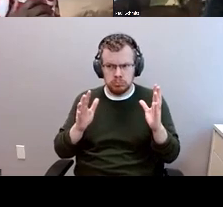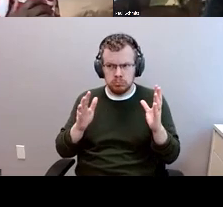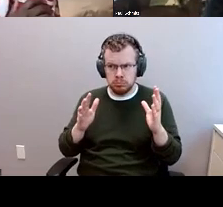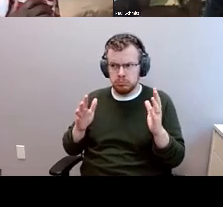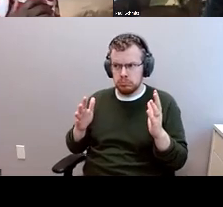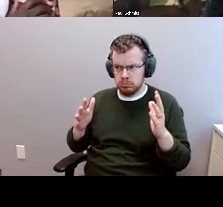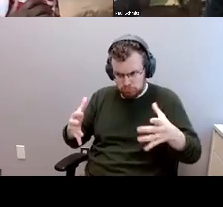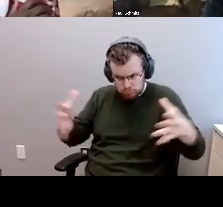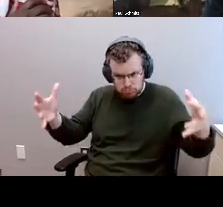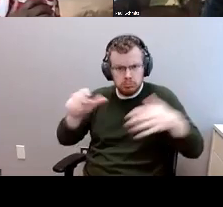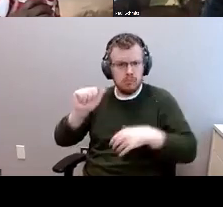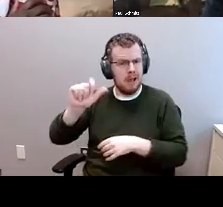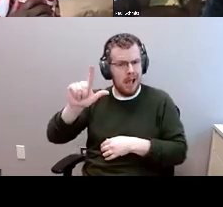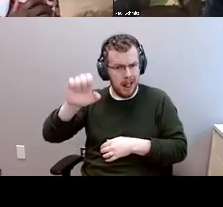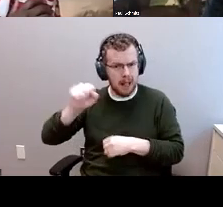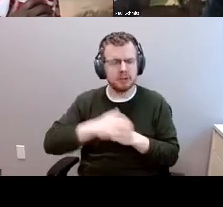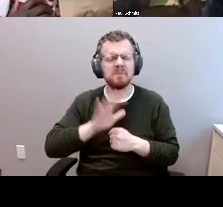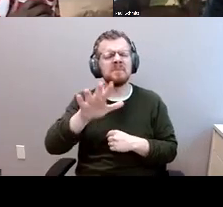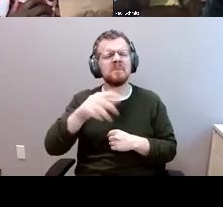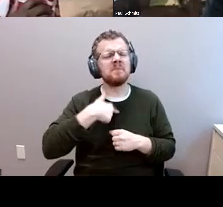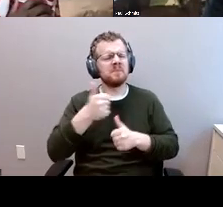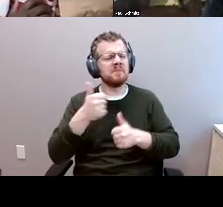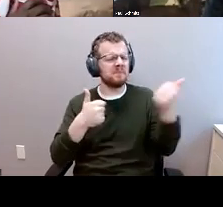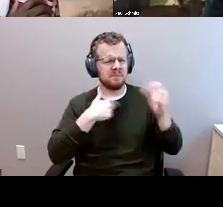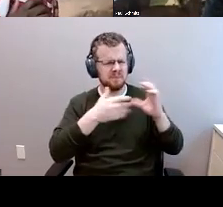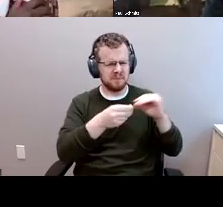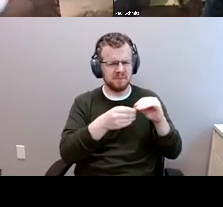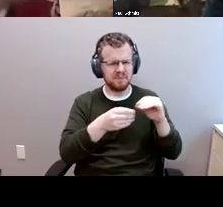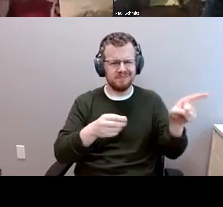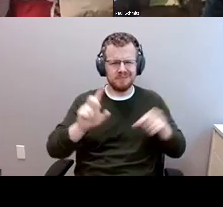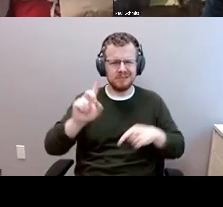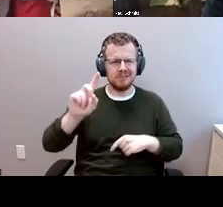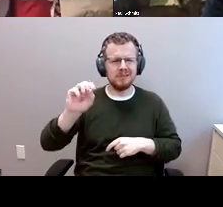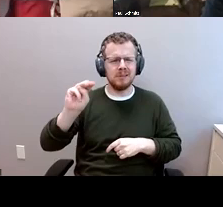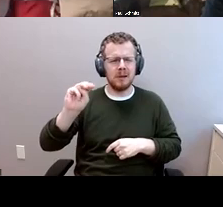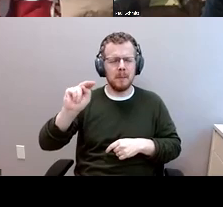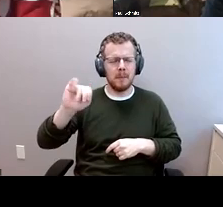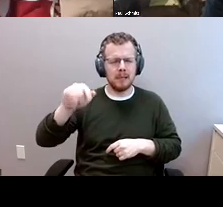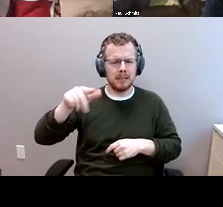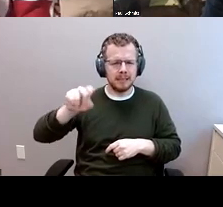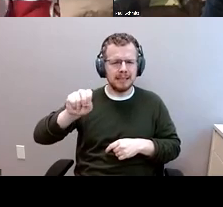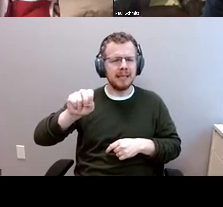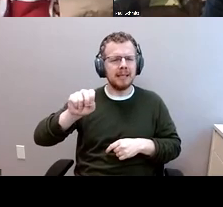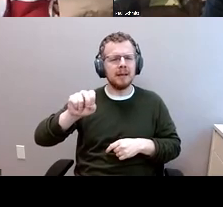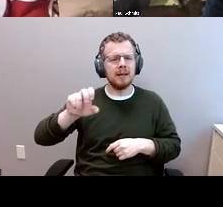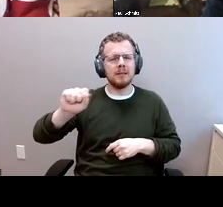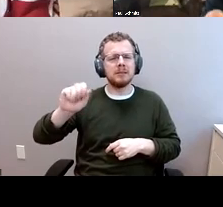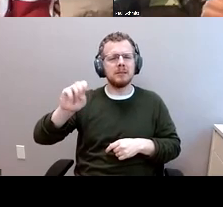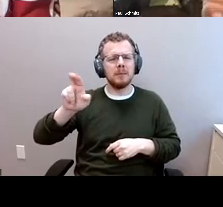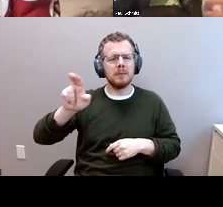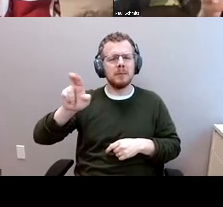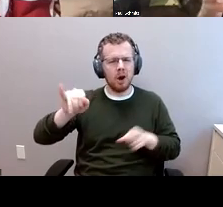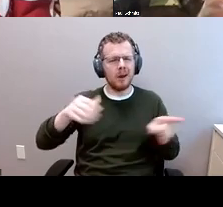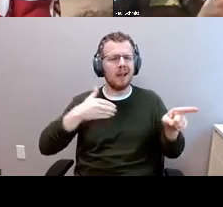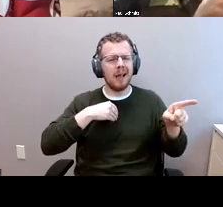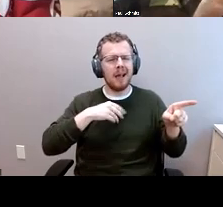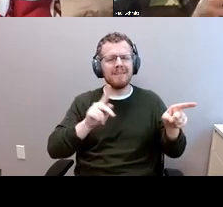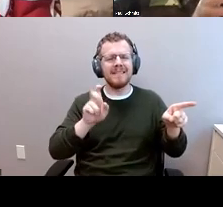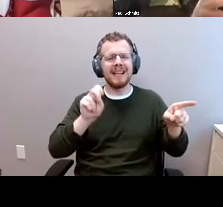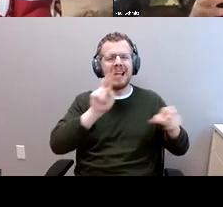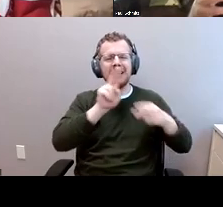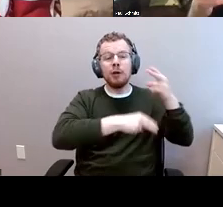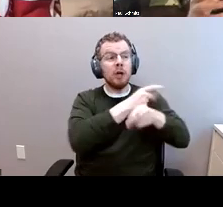I want to share is my partner, Dominique Samari, has this thing called Kin Universe. But what Dominique's really learned is she does